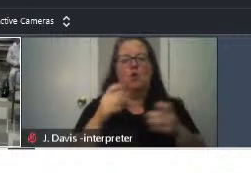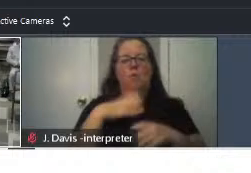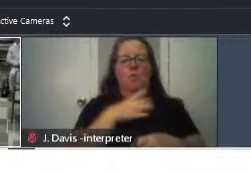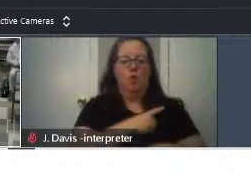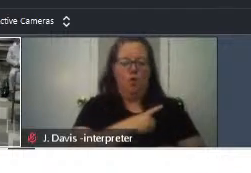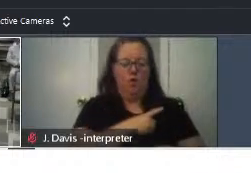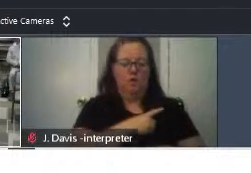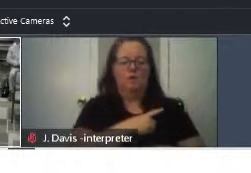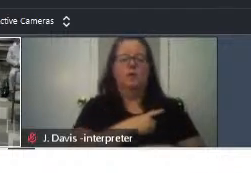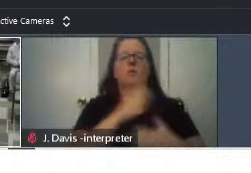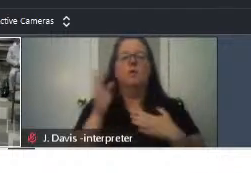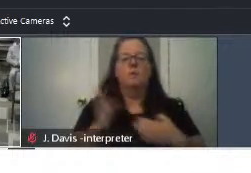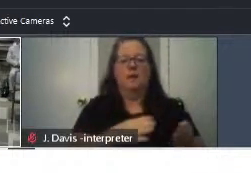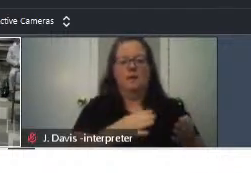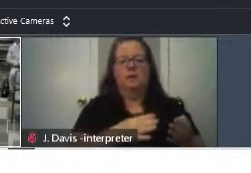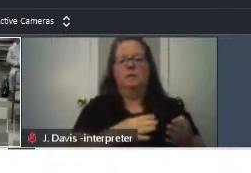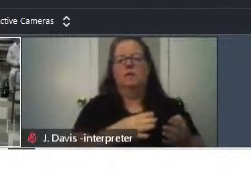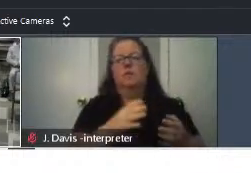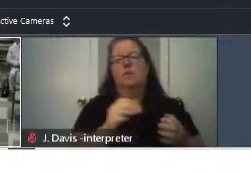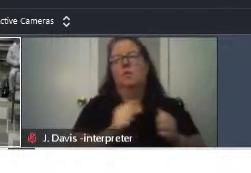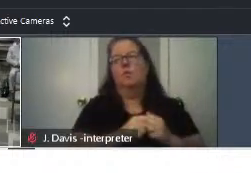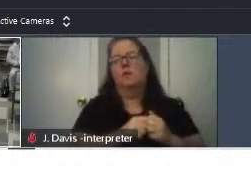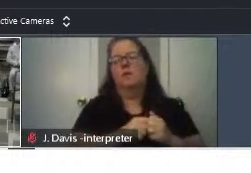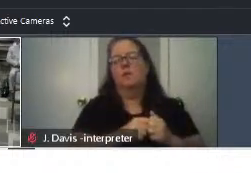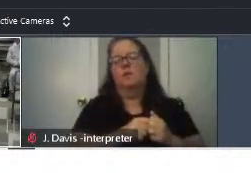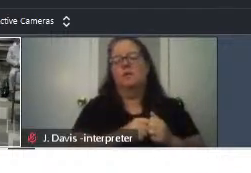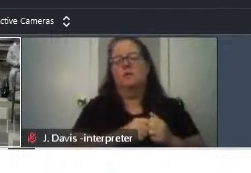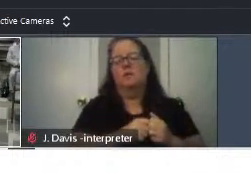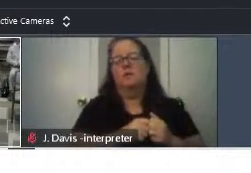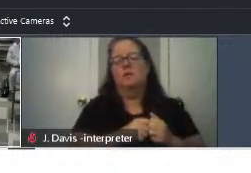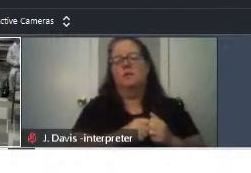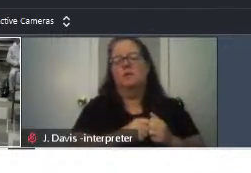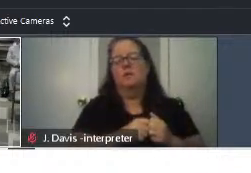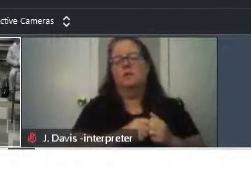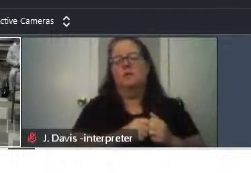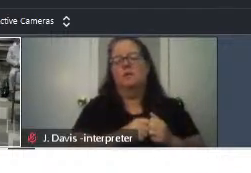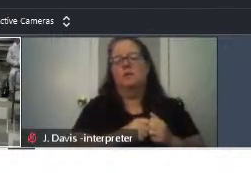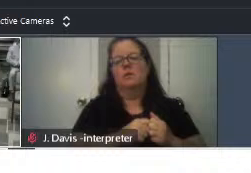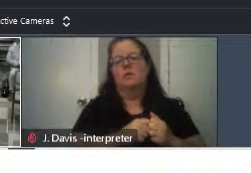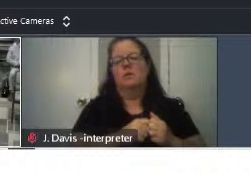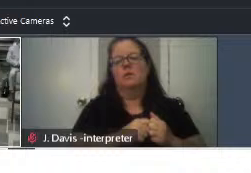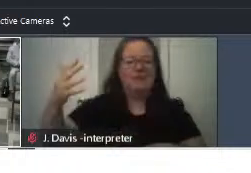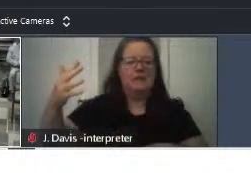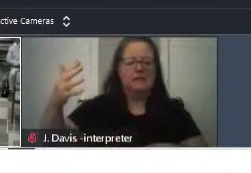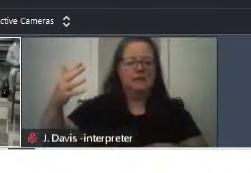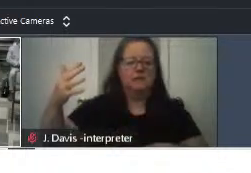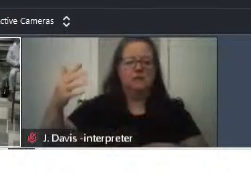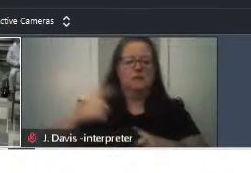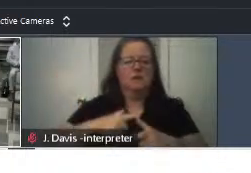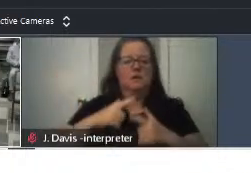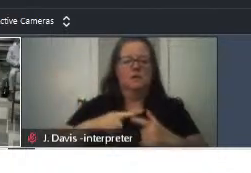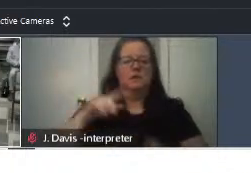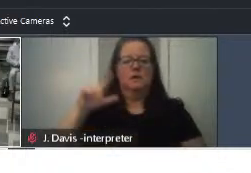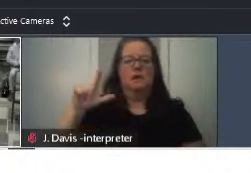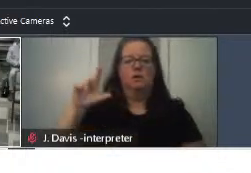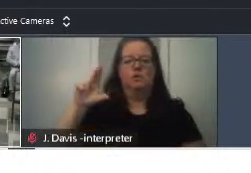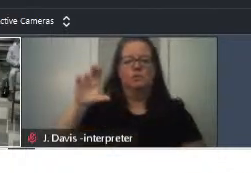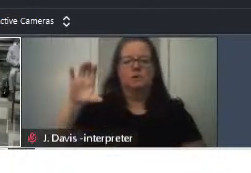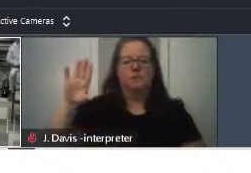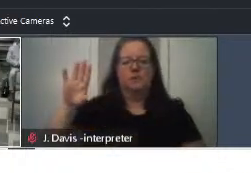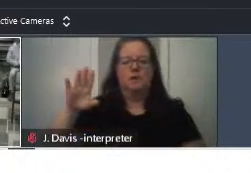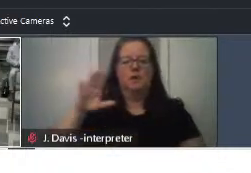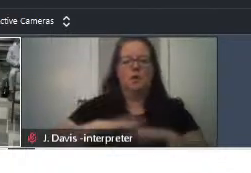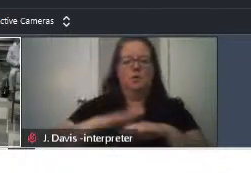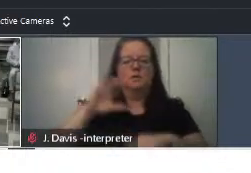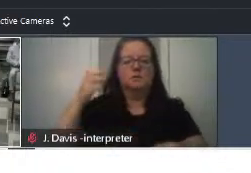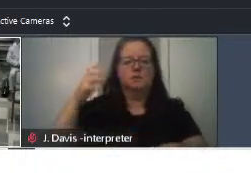do if all things stay on path here by August 5th, and then our LUCB hearing will be September 9th,